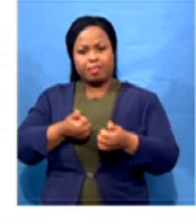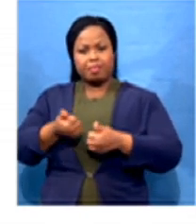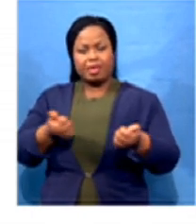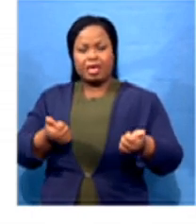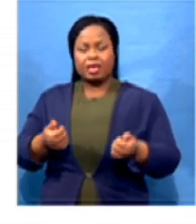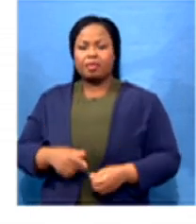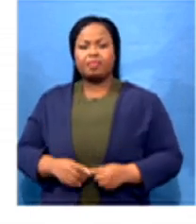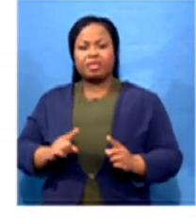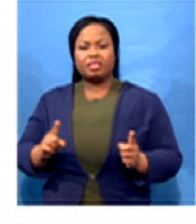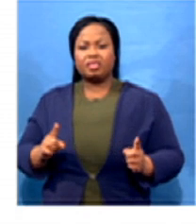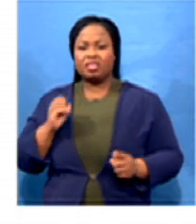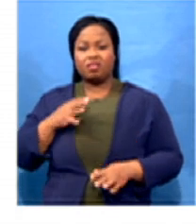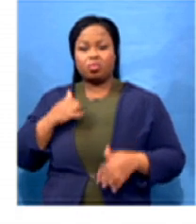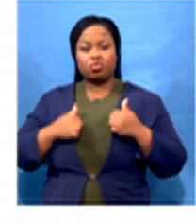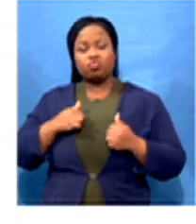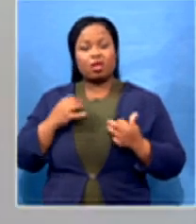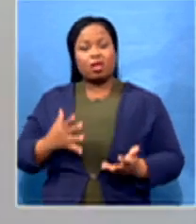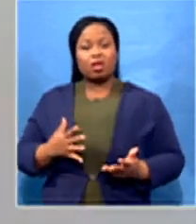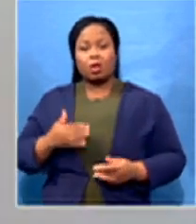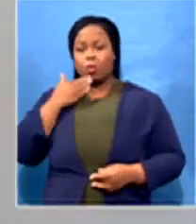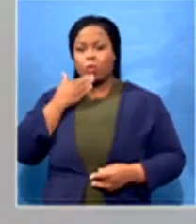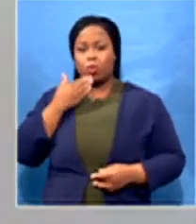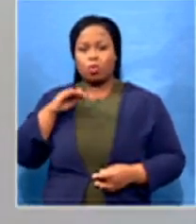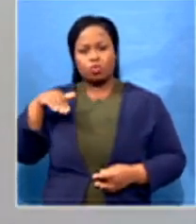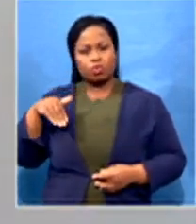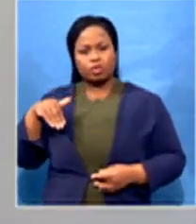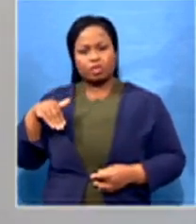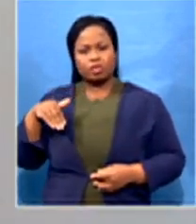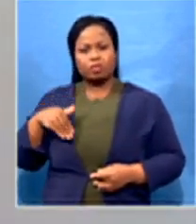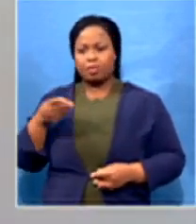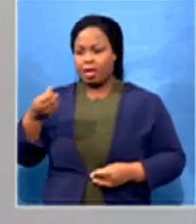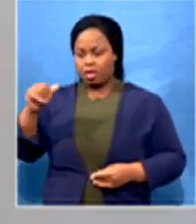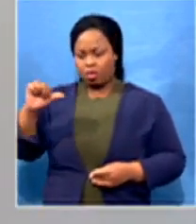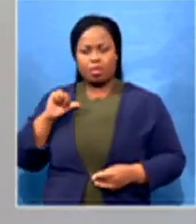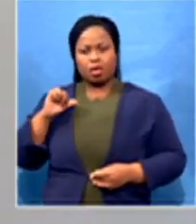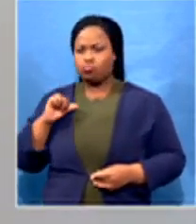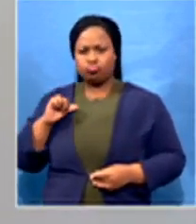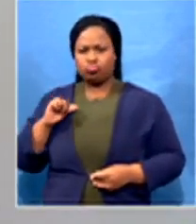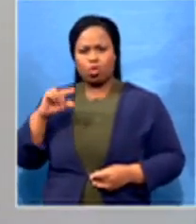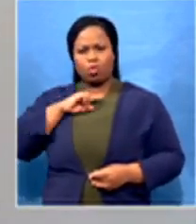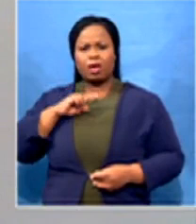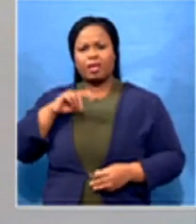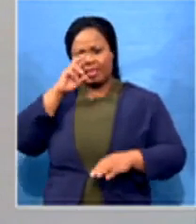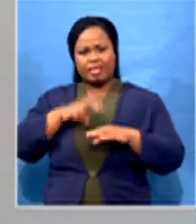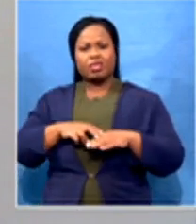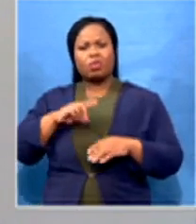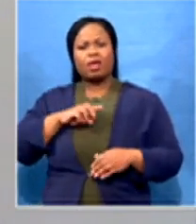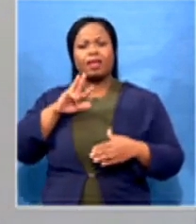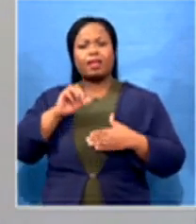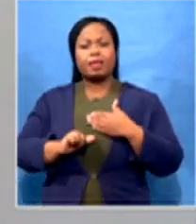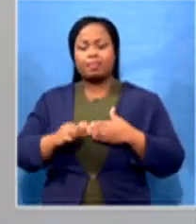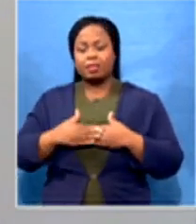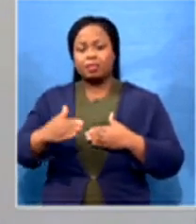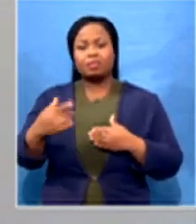if I was a runner who had not had my money returned, because they needed it. They were 9 months down the